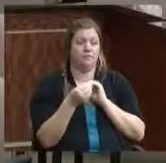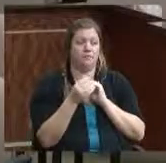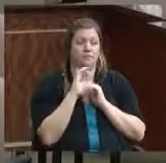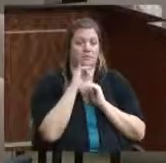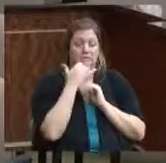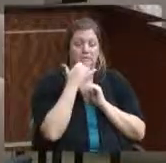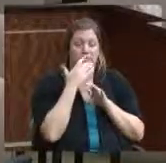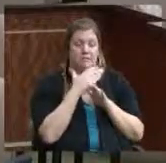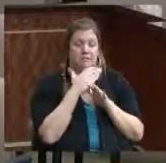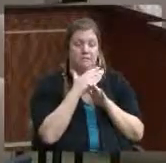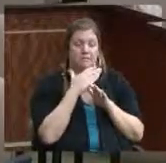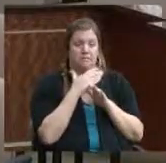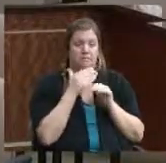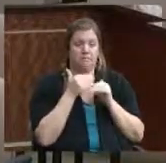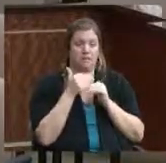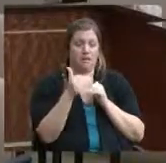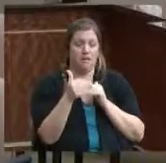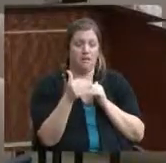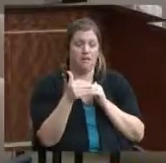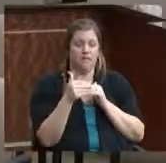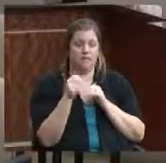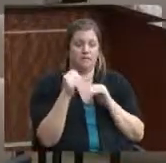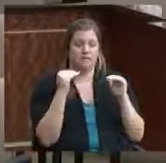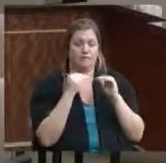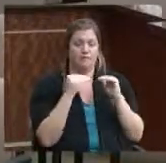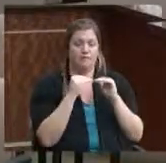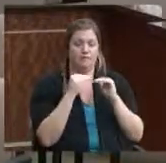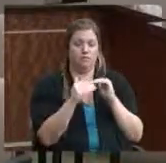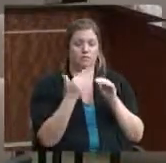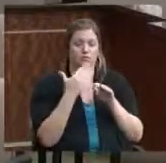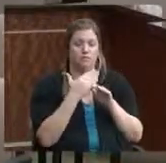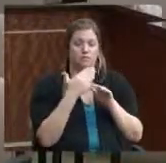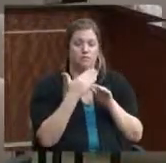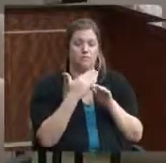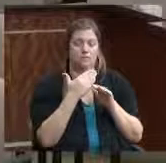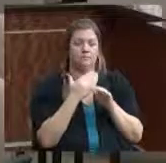incidental disturbance beyond the identified level of disturbances